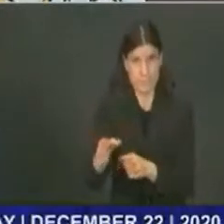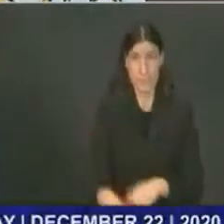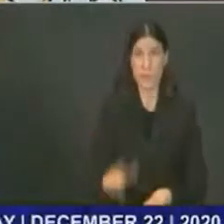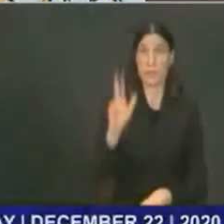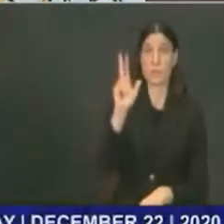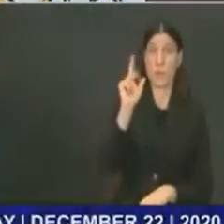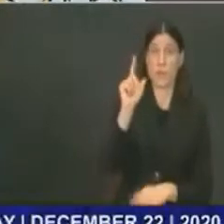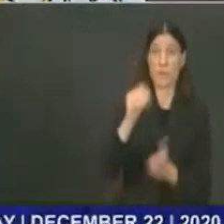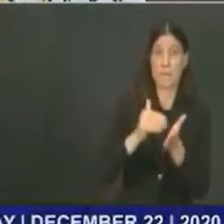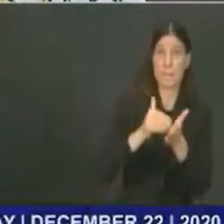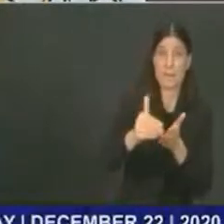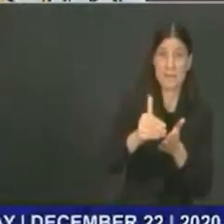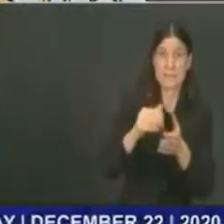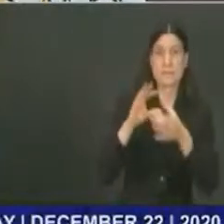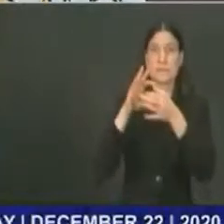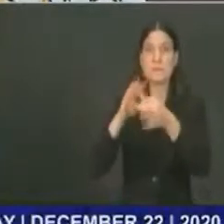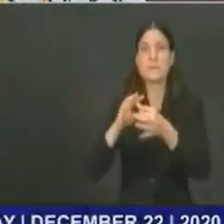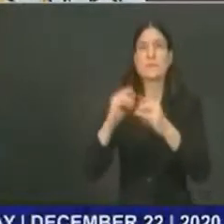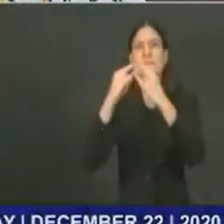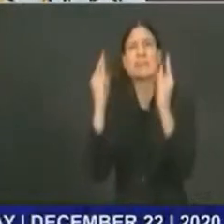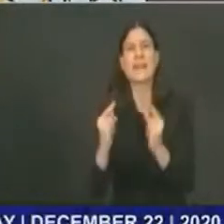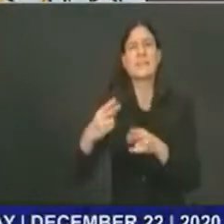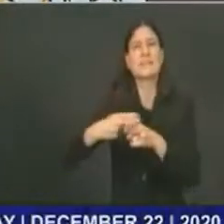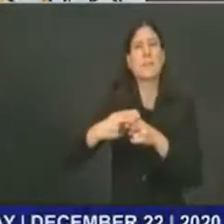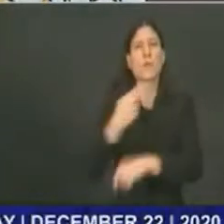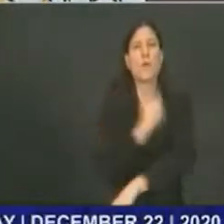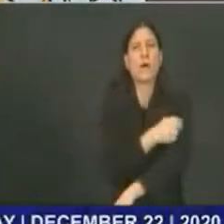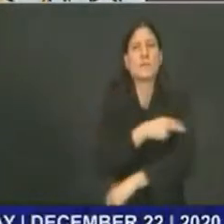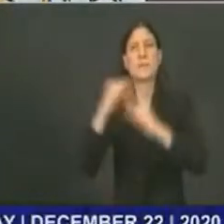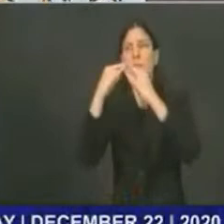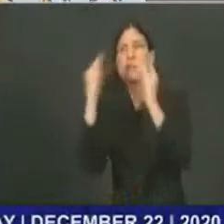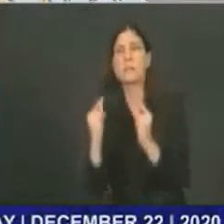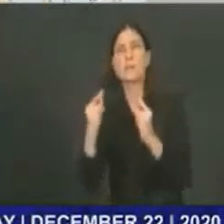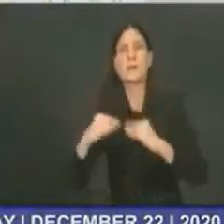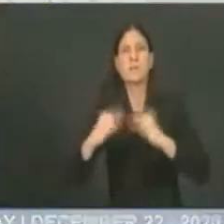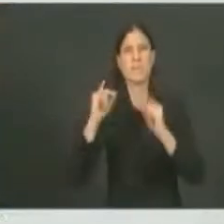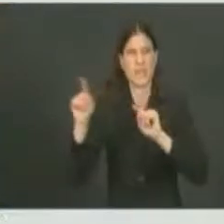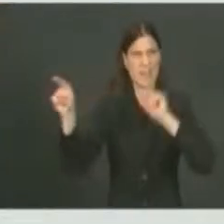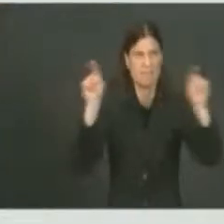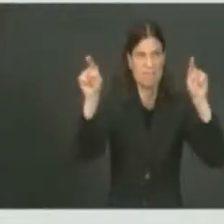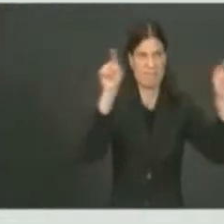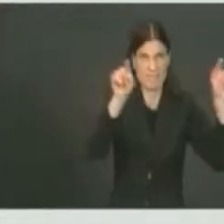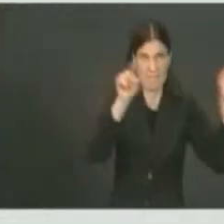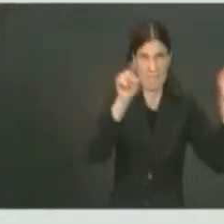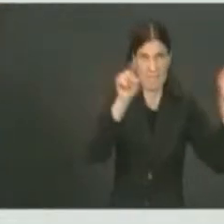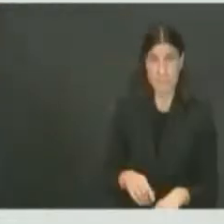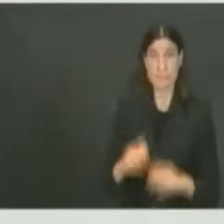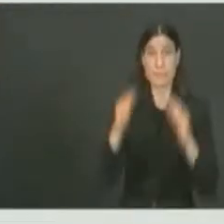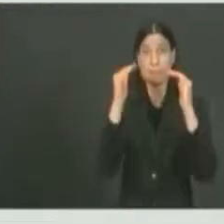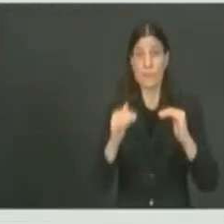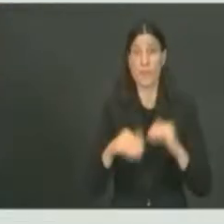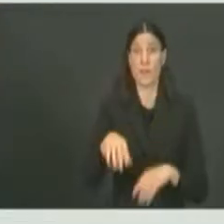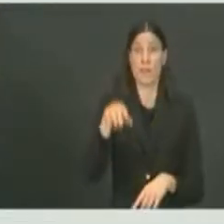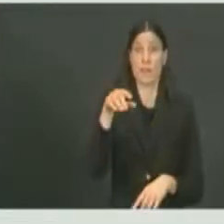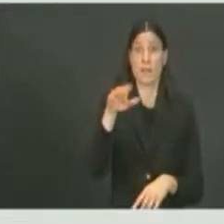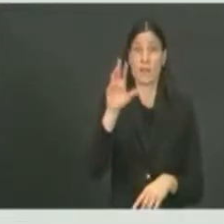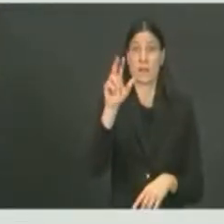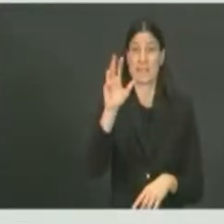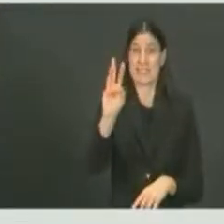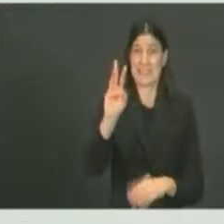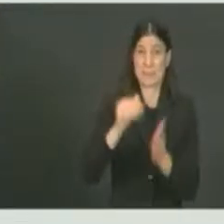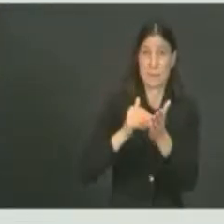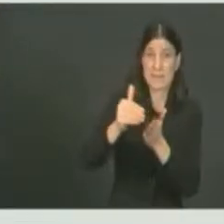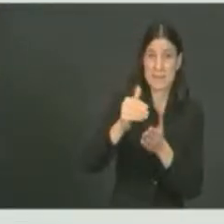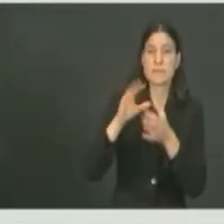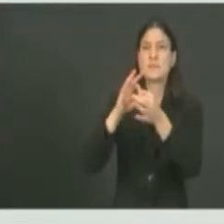hospitals, which we are using right now, $6 million in contact tracing and case investigation, $24 million on PPE,